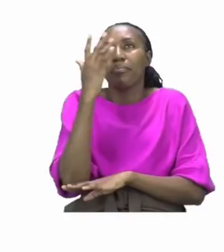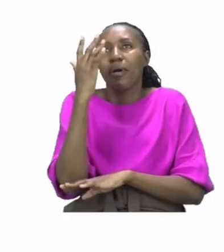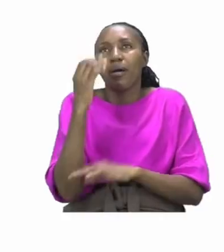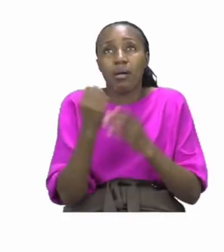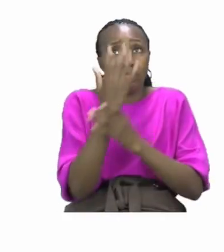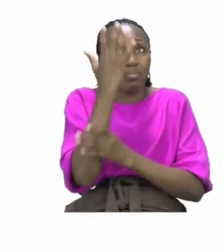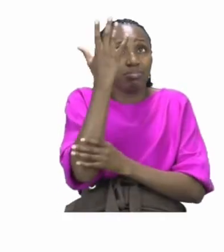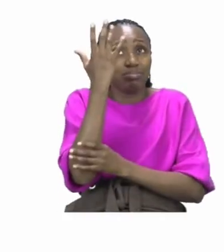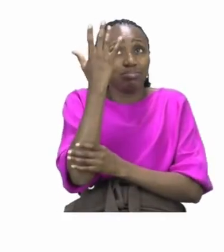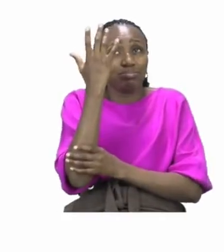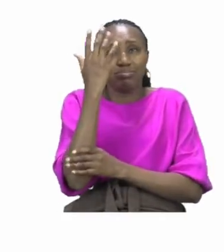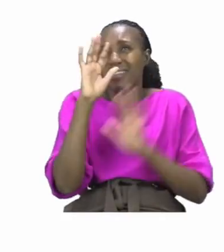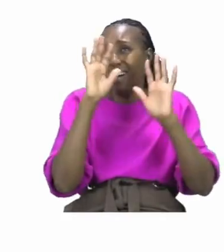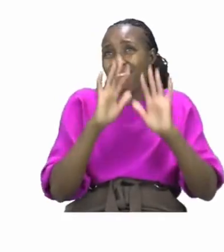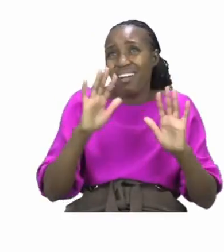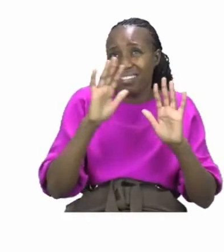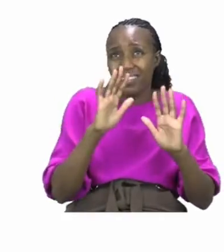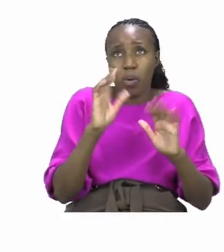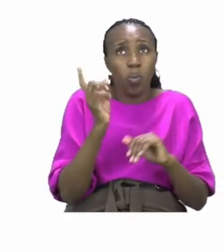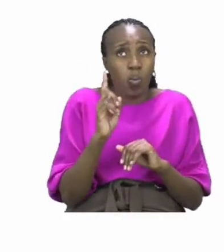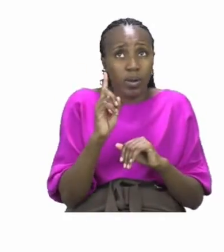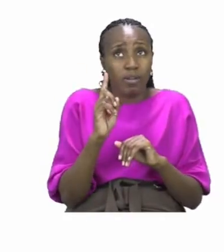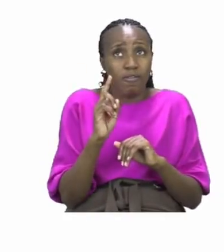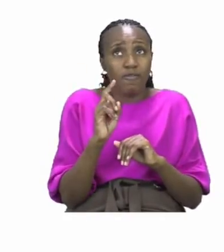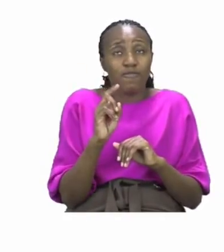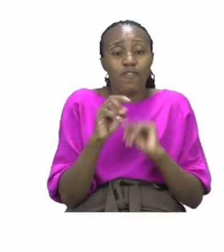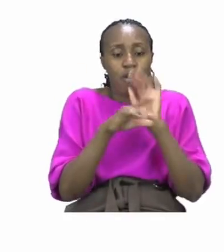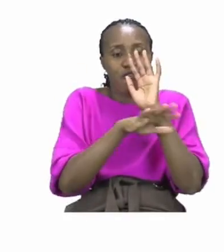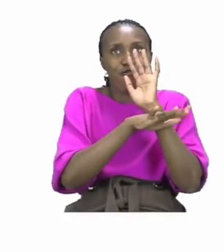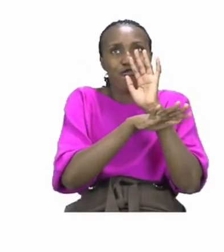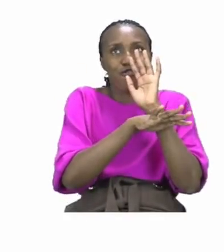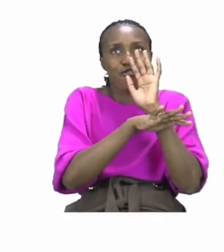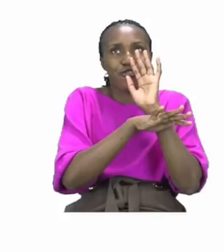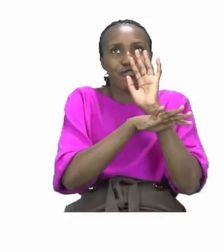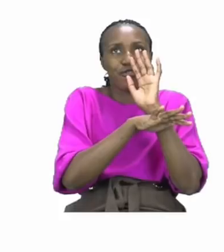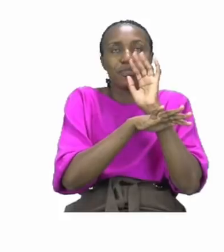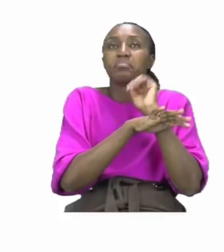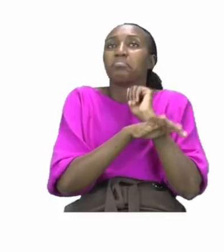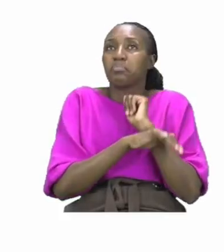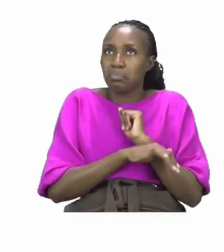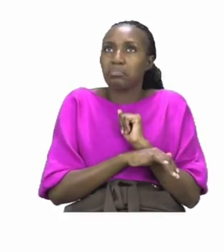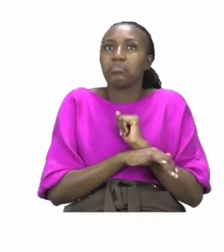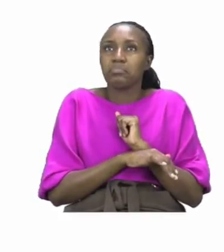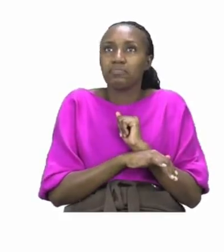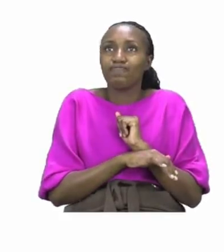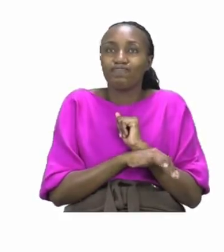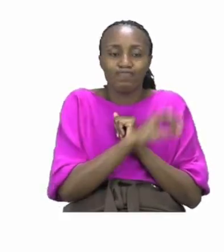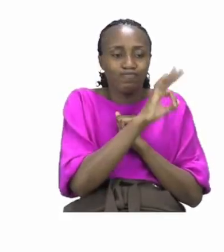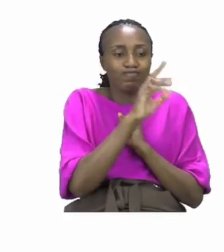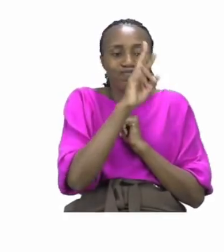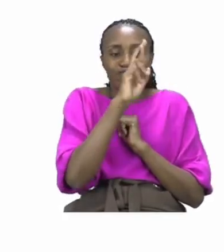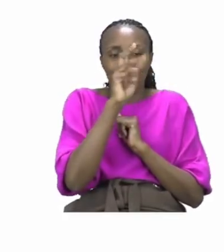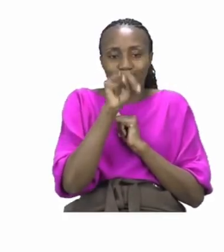color any plants. We're going to color what are called fruits. Everyone, let's say